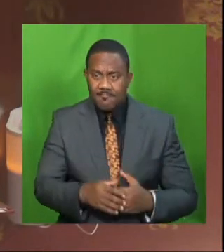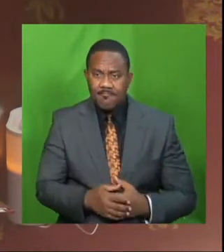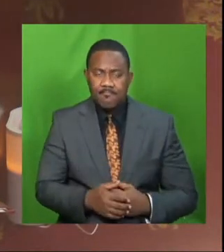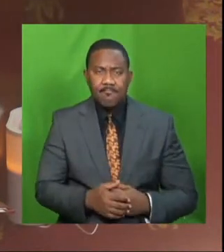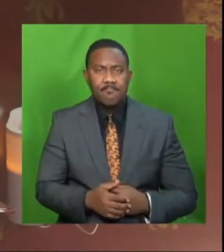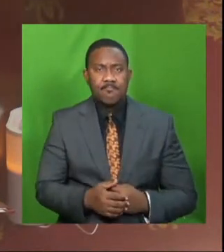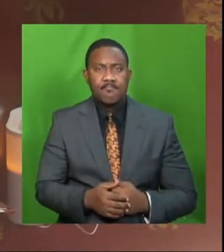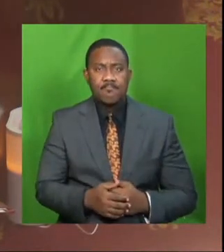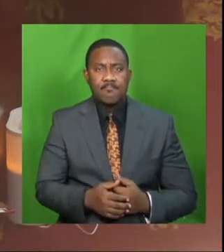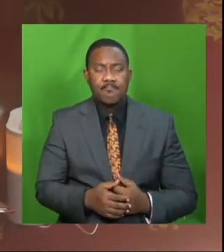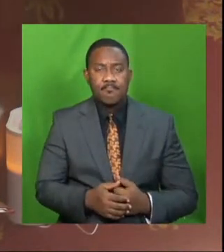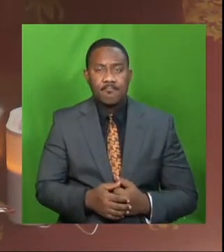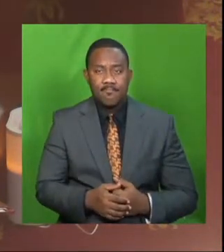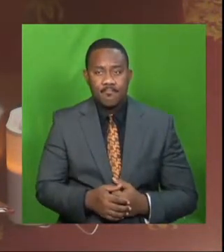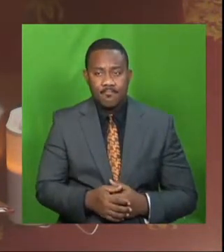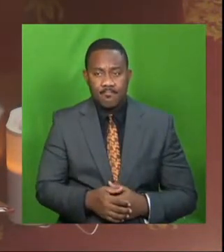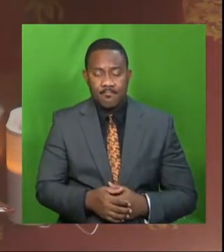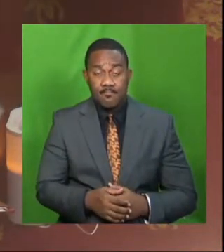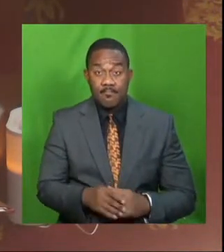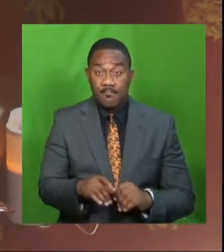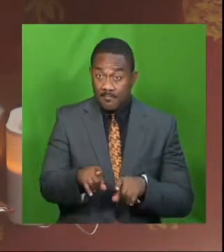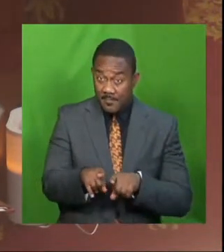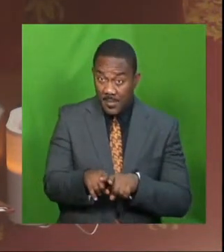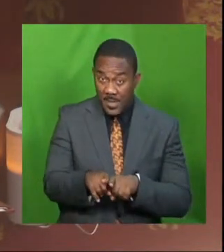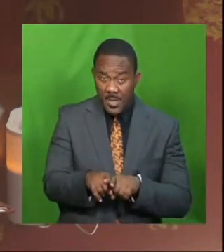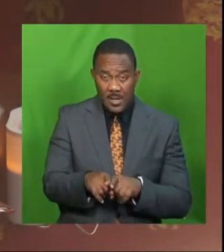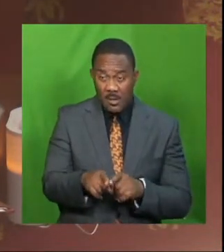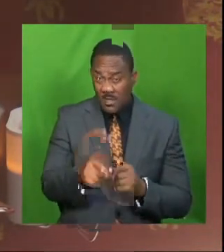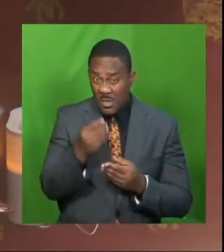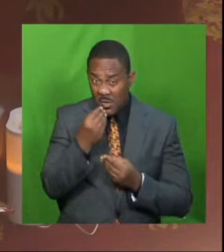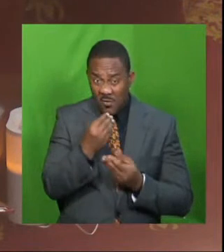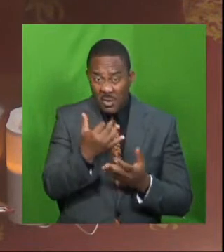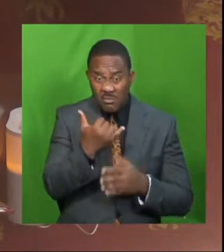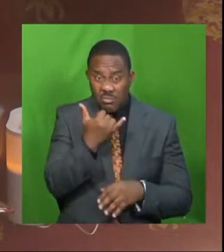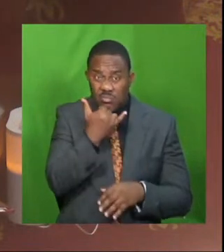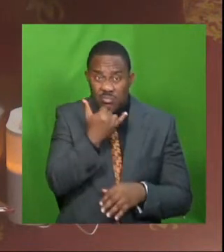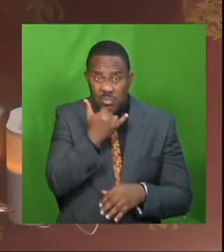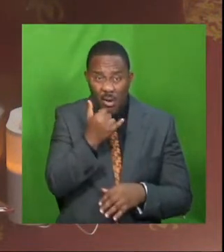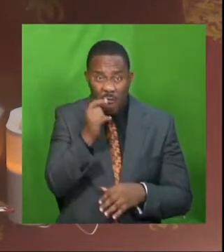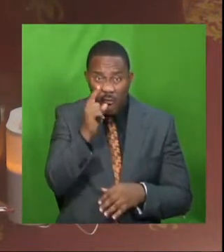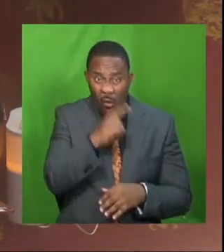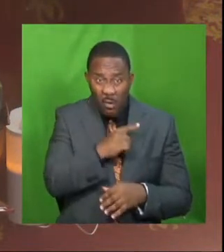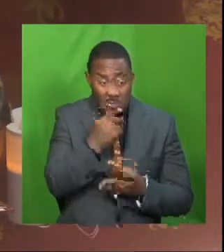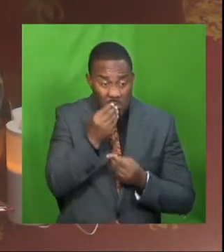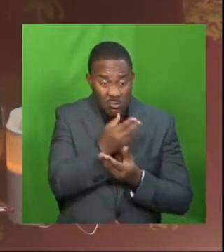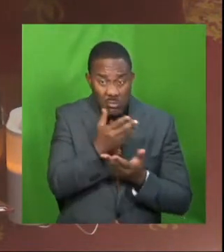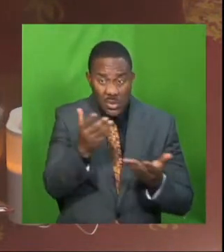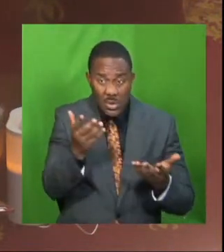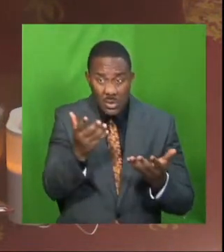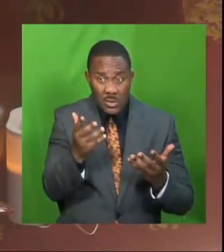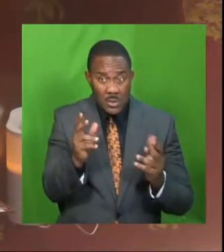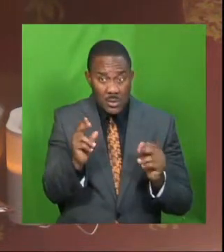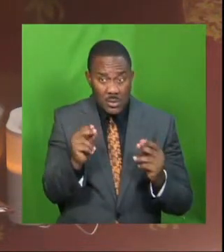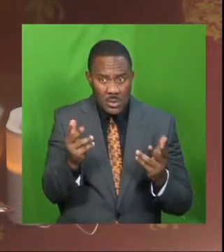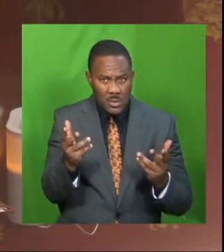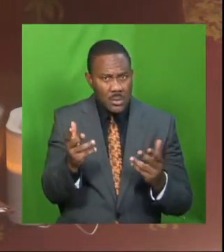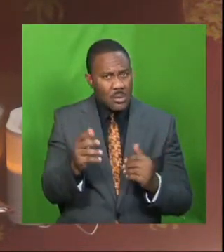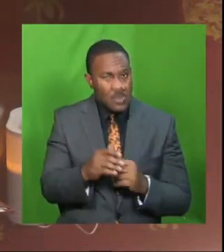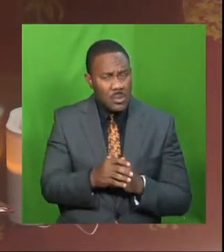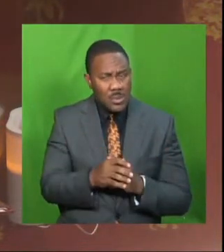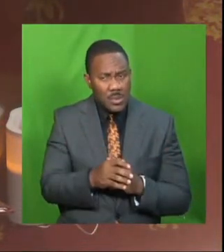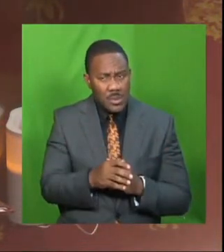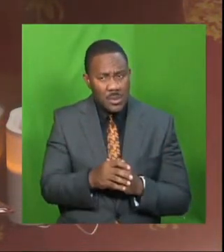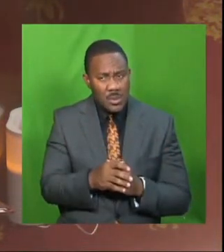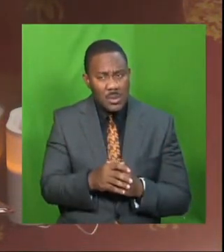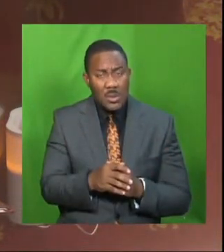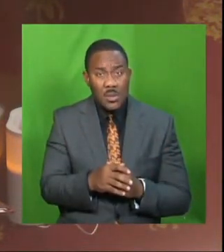to collaborate in the fight against disinformation and the spread of fake news. Earlier, we were making light of comments in that area. But,